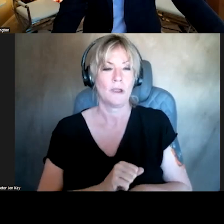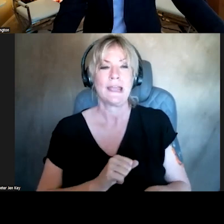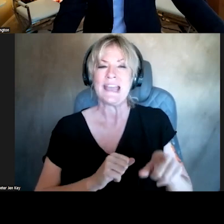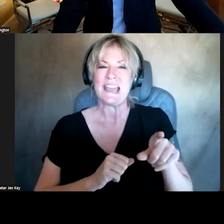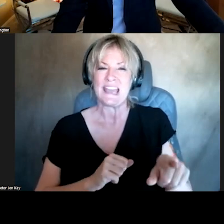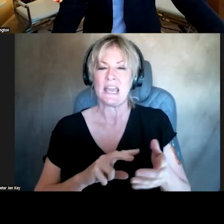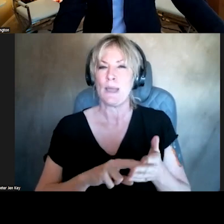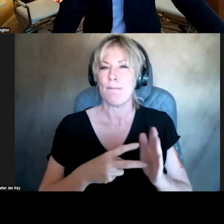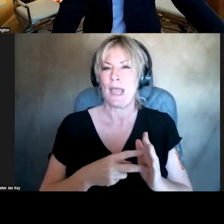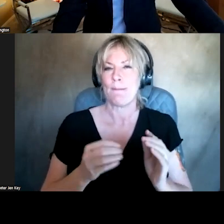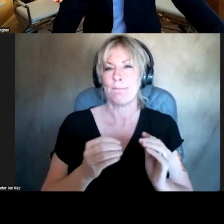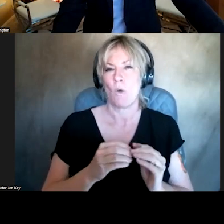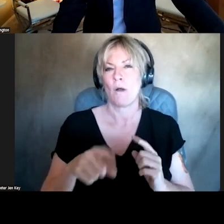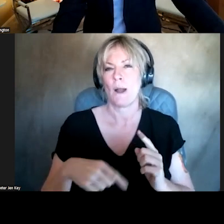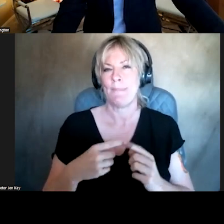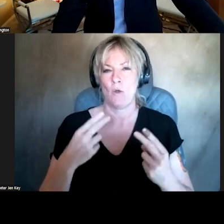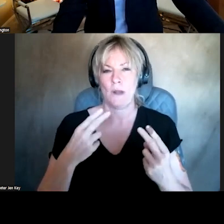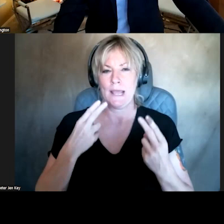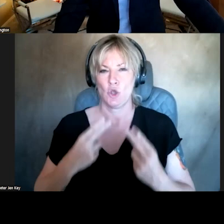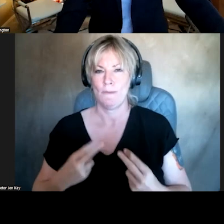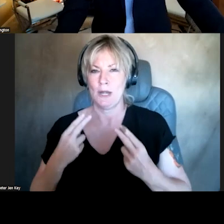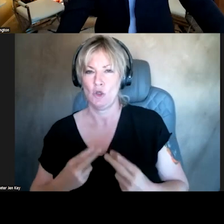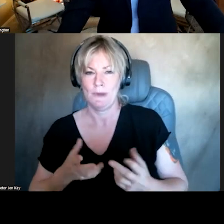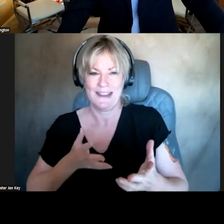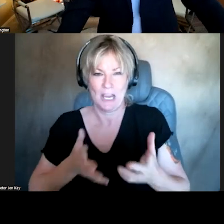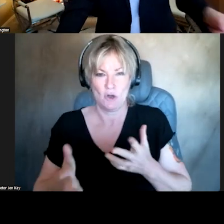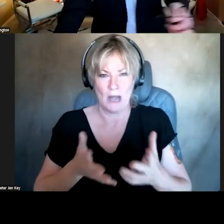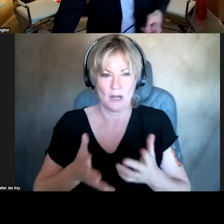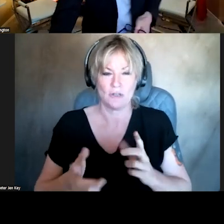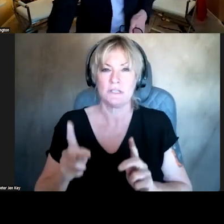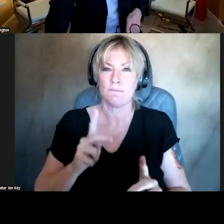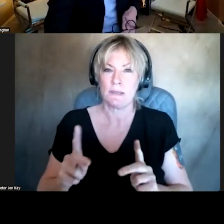in the context of human-to-human interactions with folks reaching out